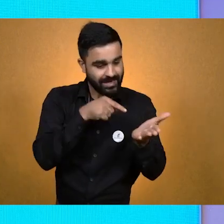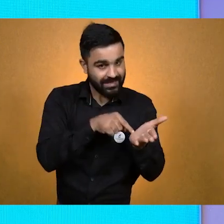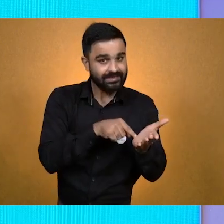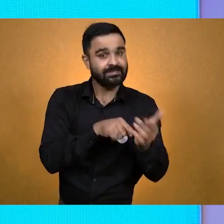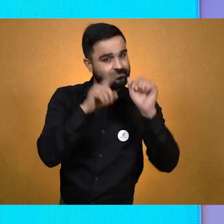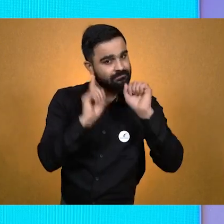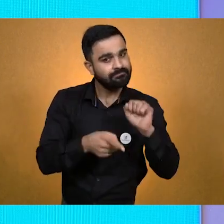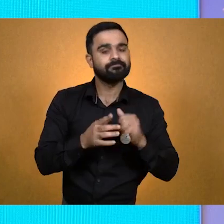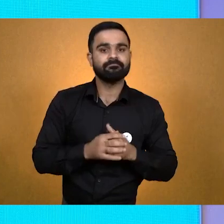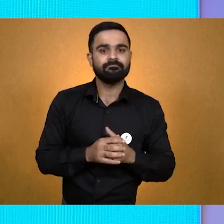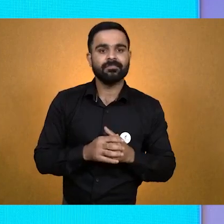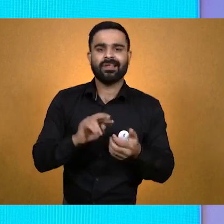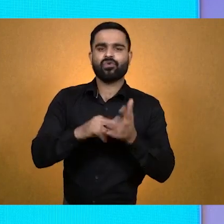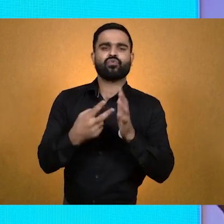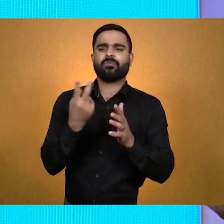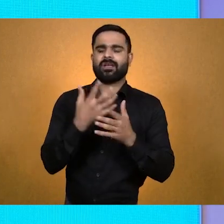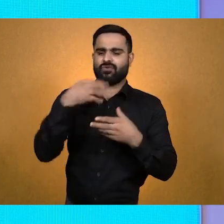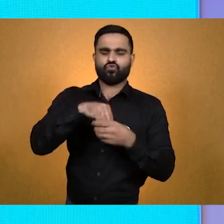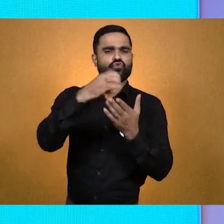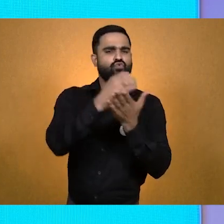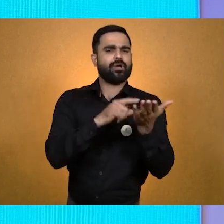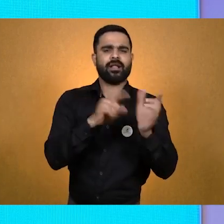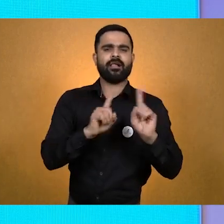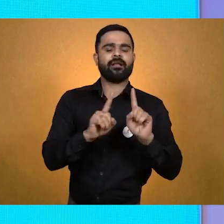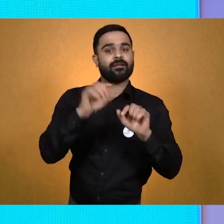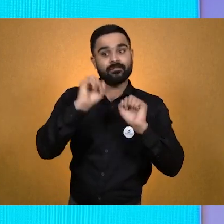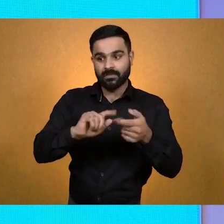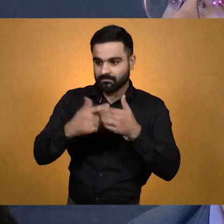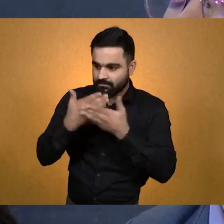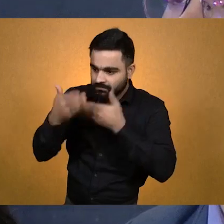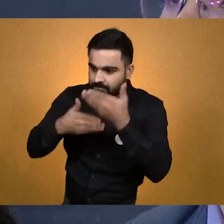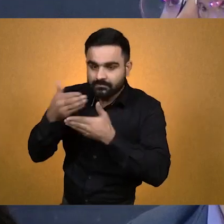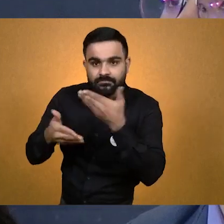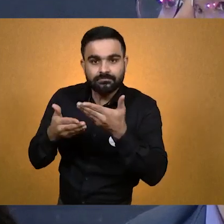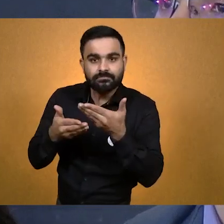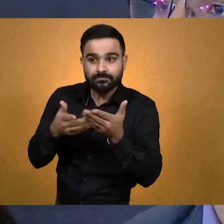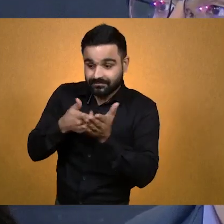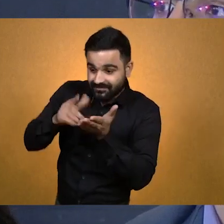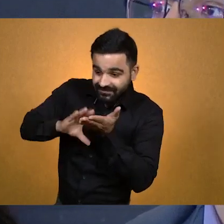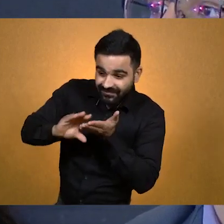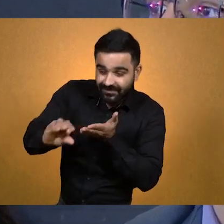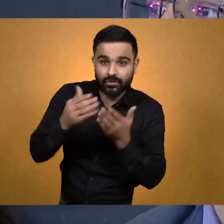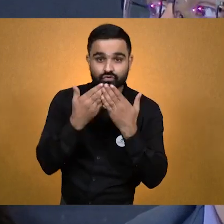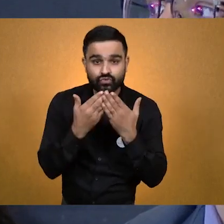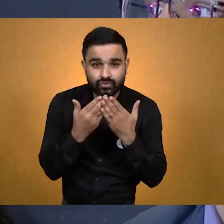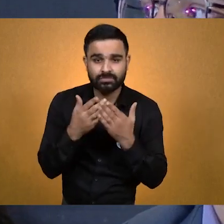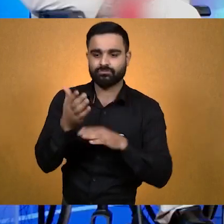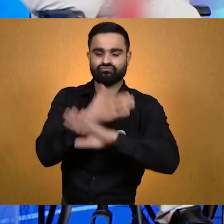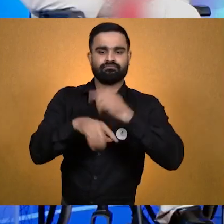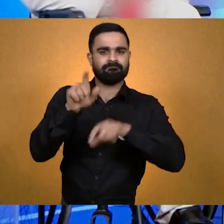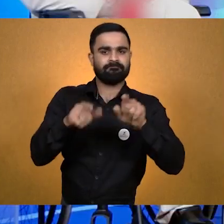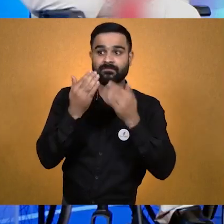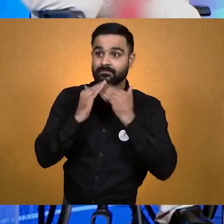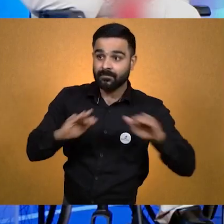which, like, not just a sporting curriculum, it needs to also educate at the grassroots level at the schools about disability,